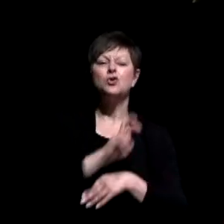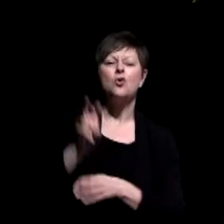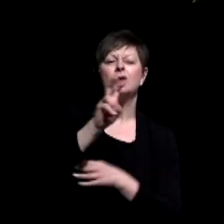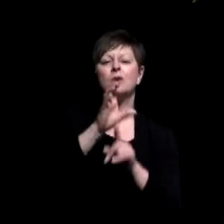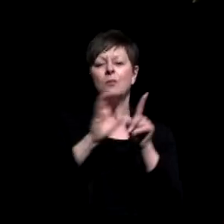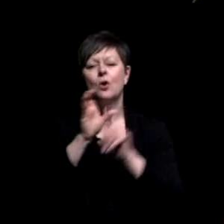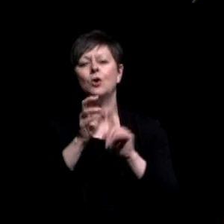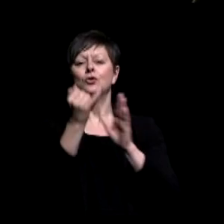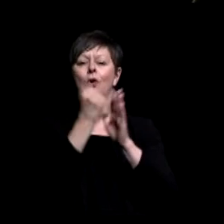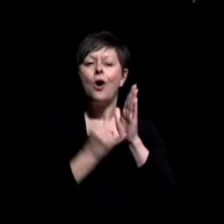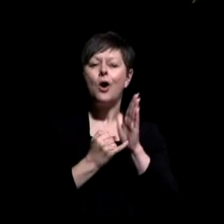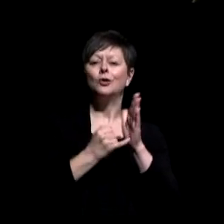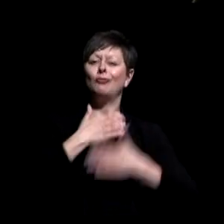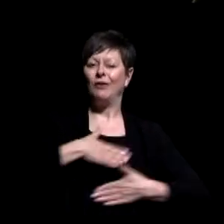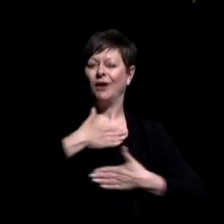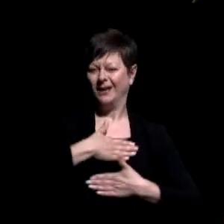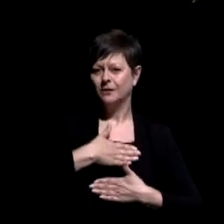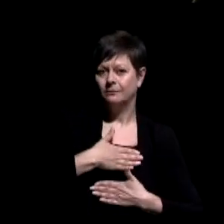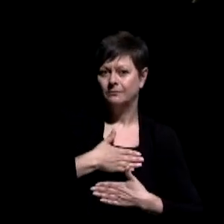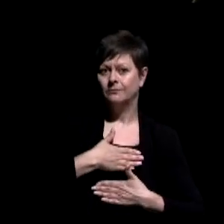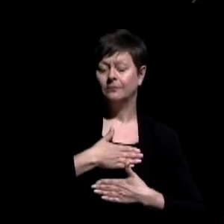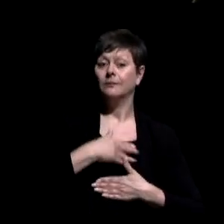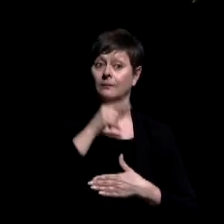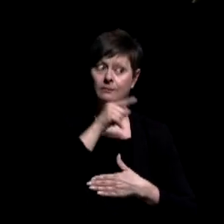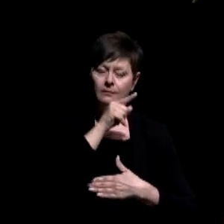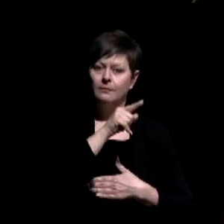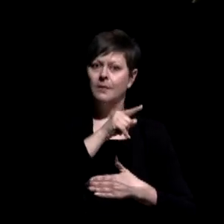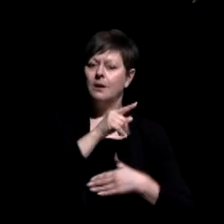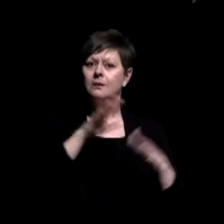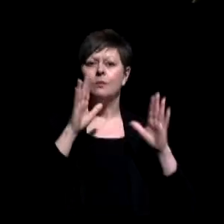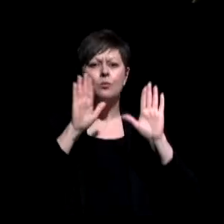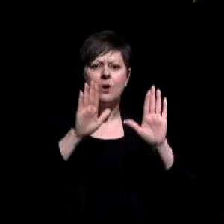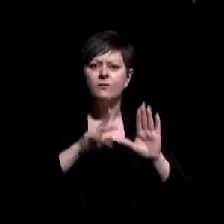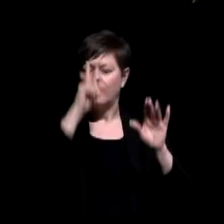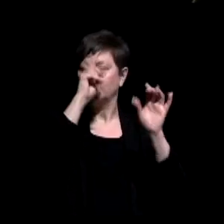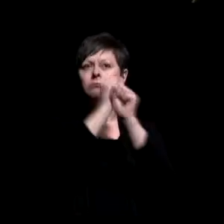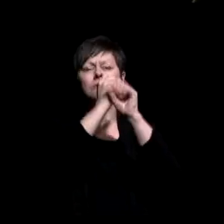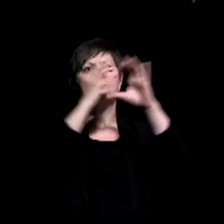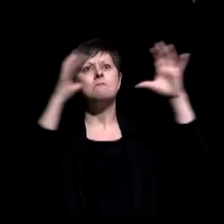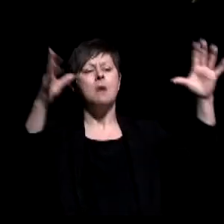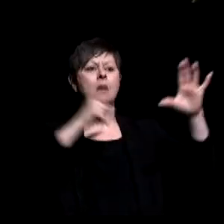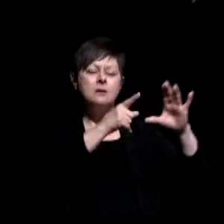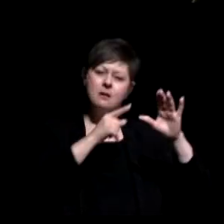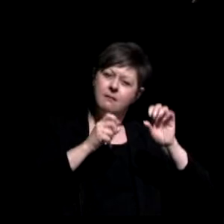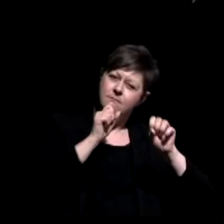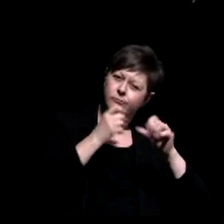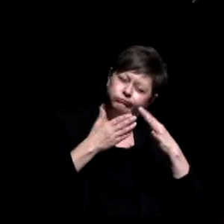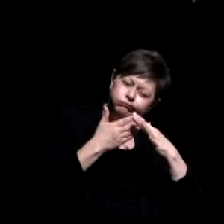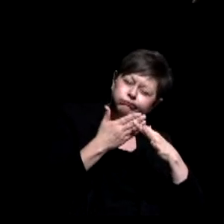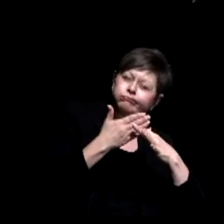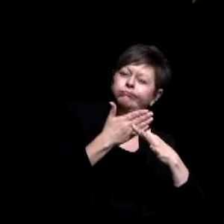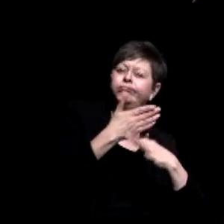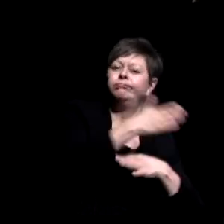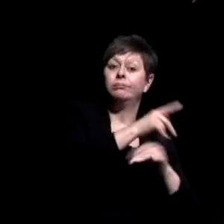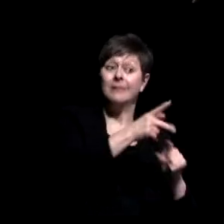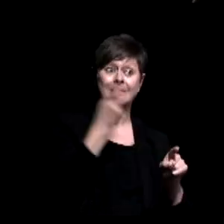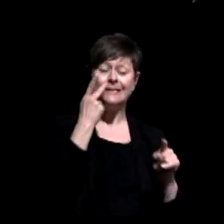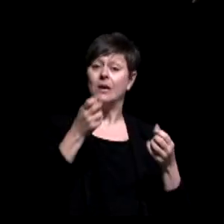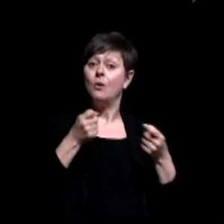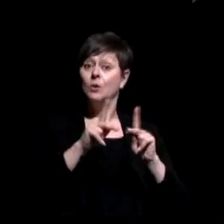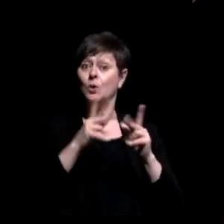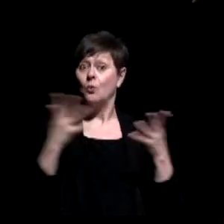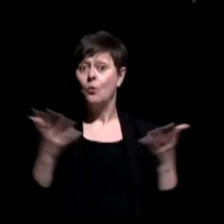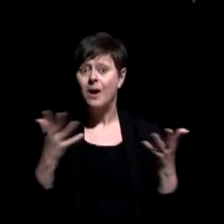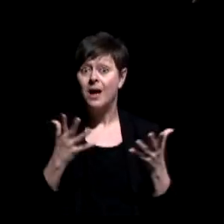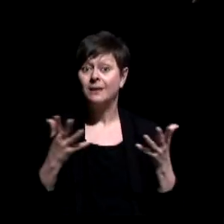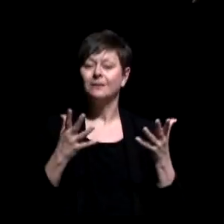and Recreation. Through a progressive outlook and with perseverance, he saw an opportunity to greatly reduce